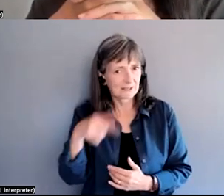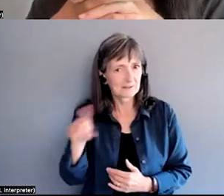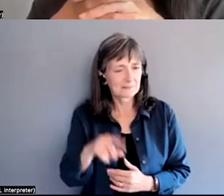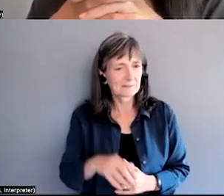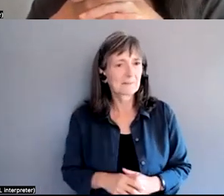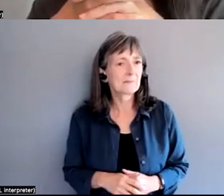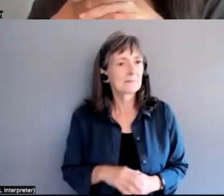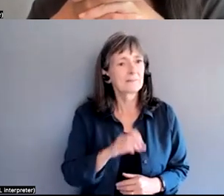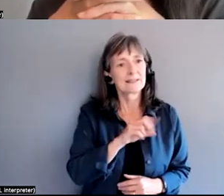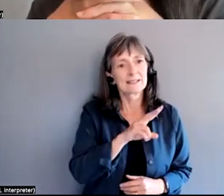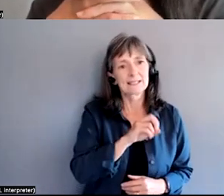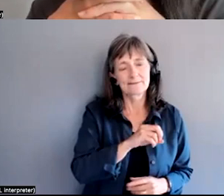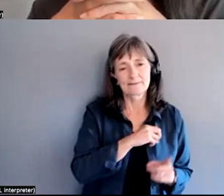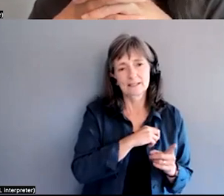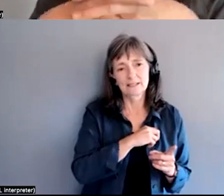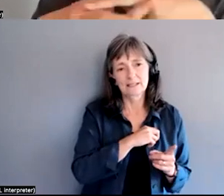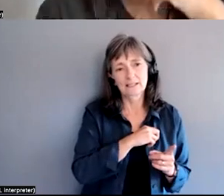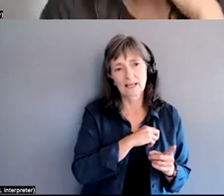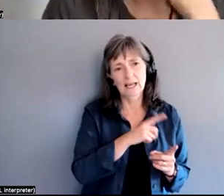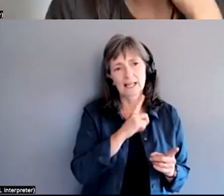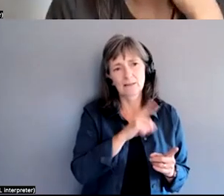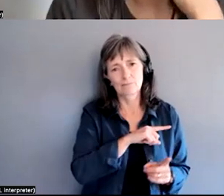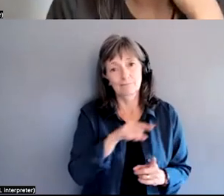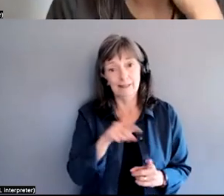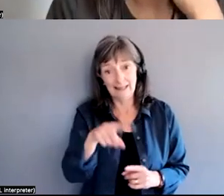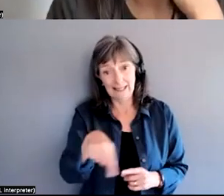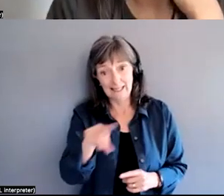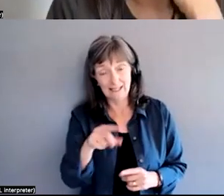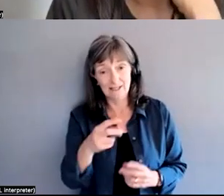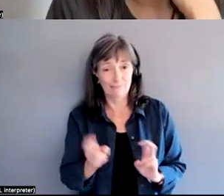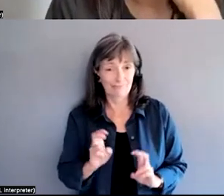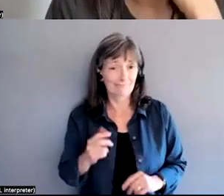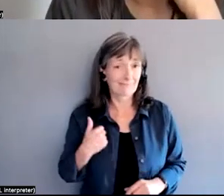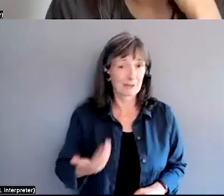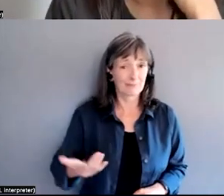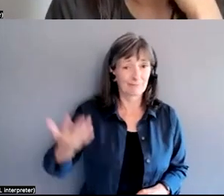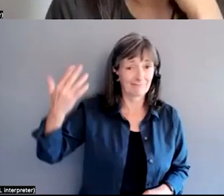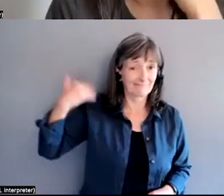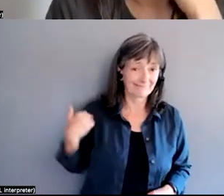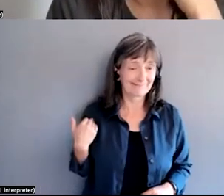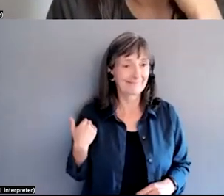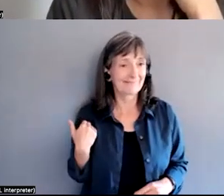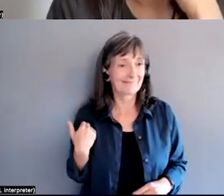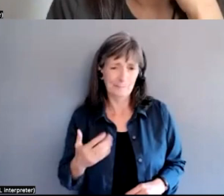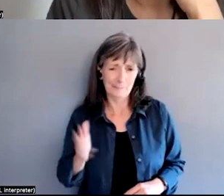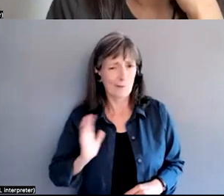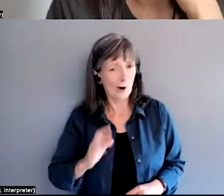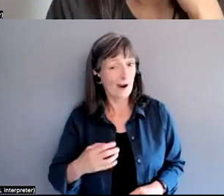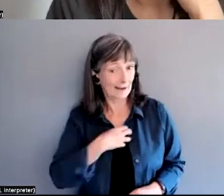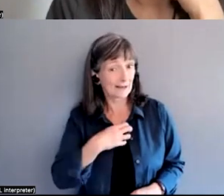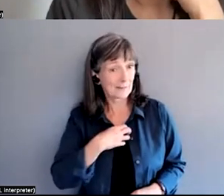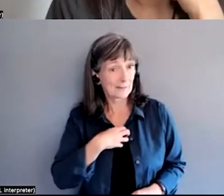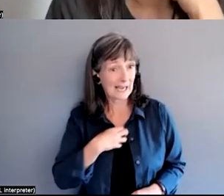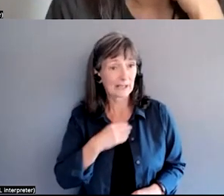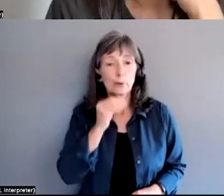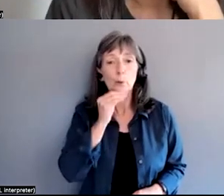Ingrid, going back to this panel back in the day, you've heard me complain about the woman walking